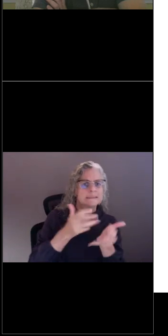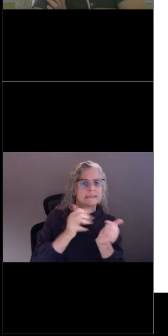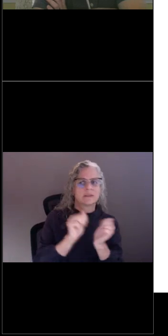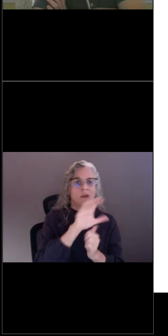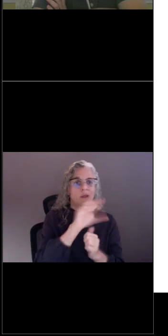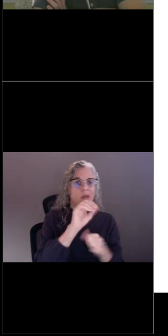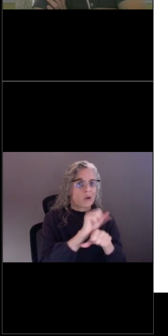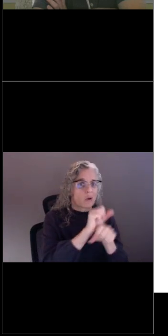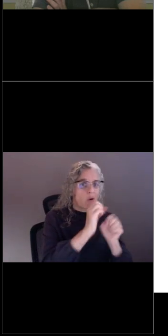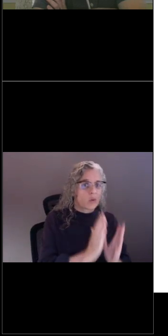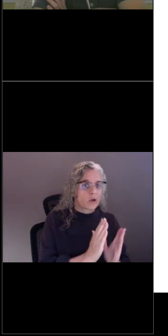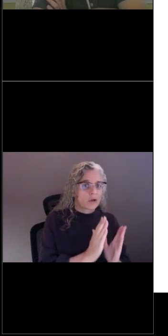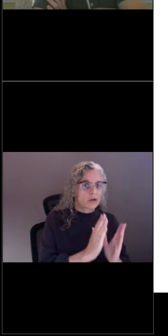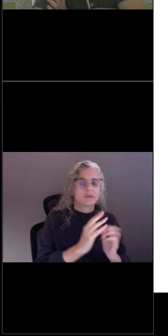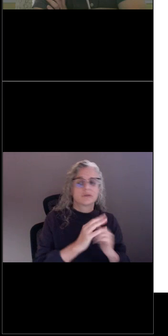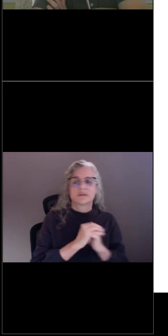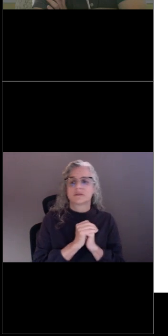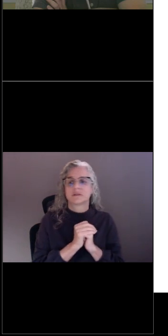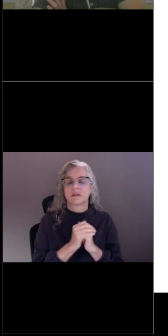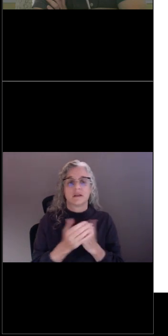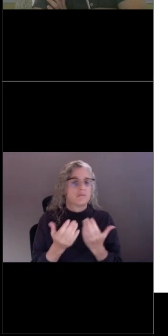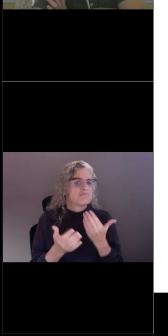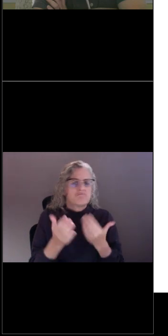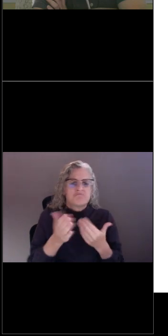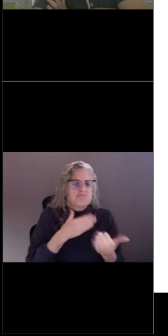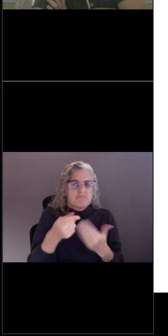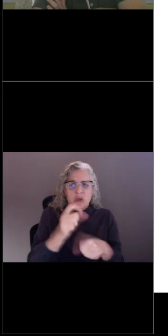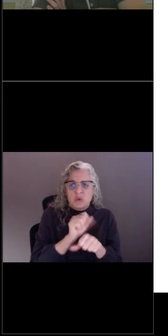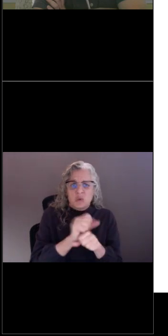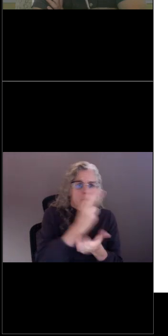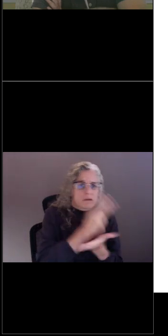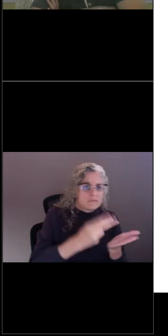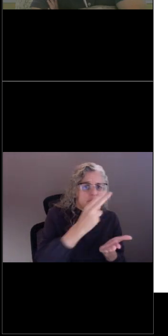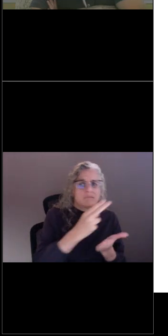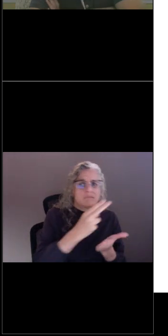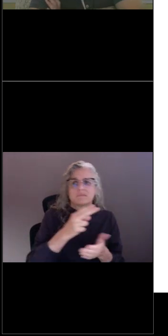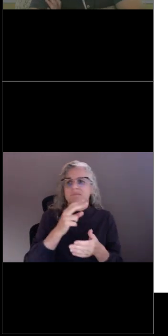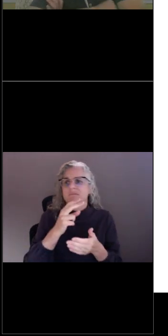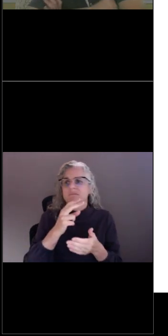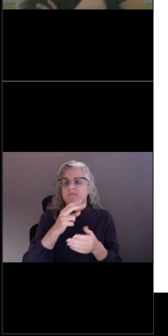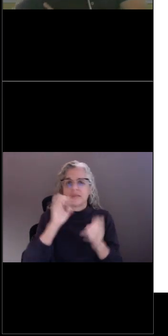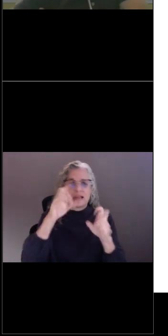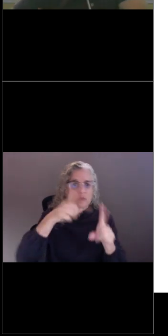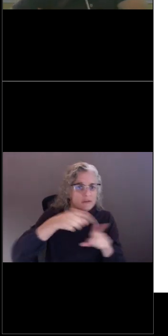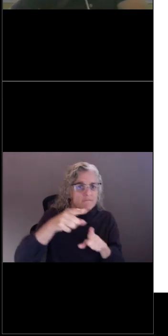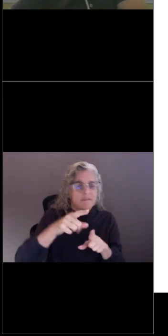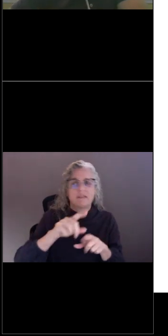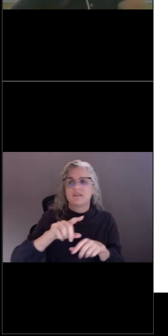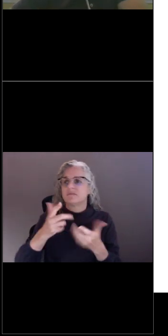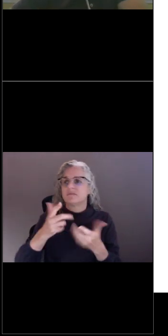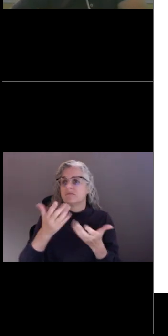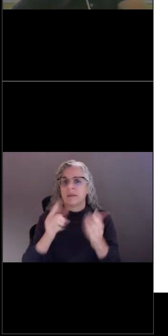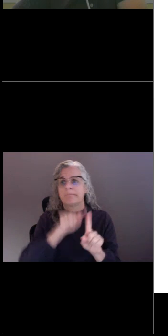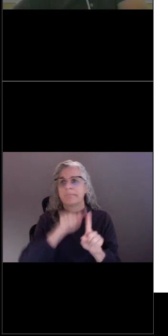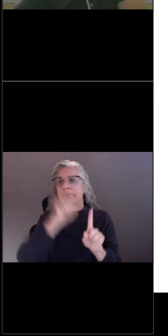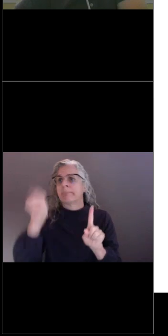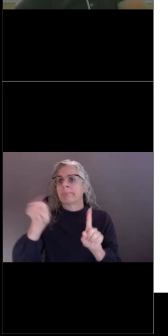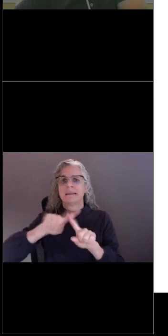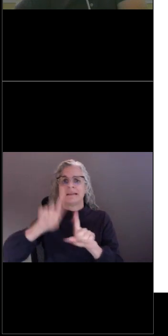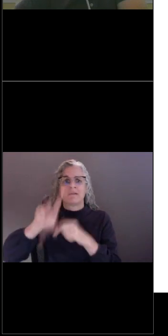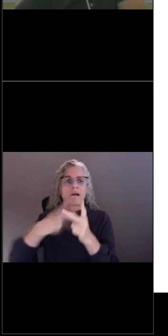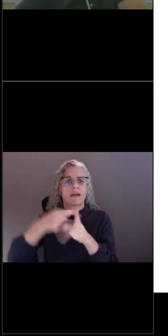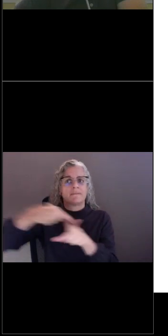are in academia, education, or in a different professional context. These should all be things that